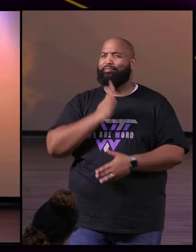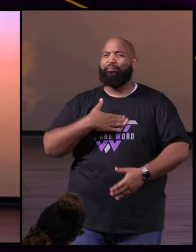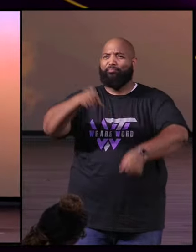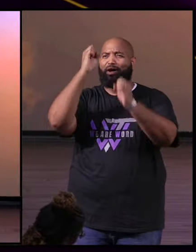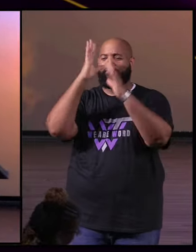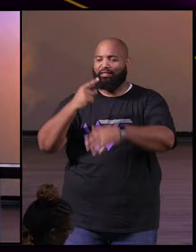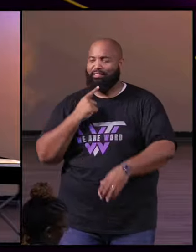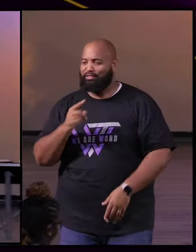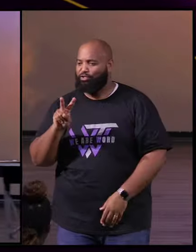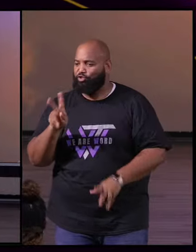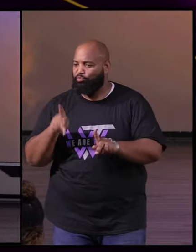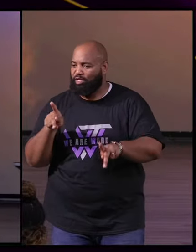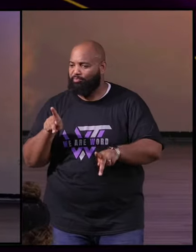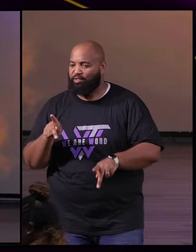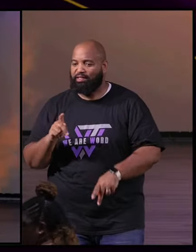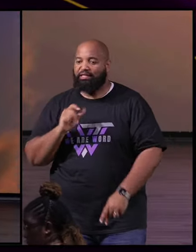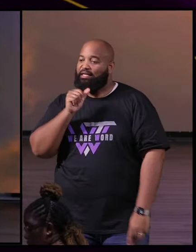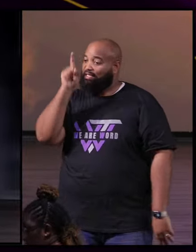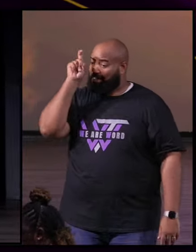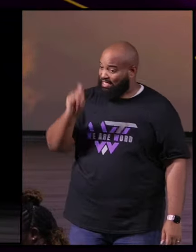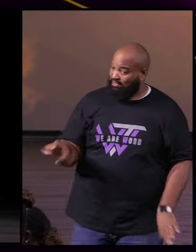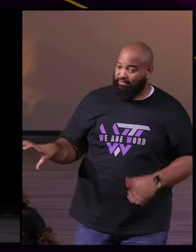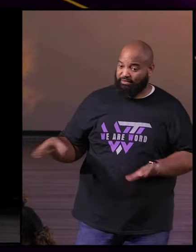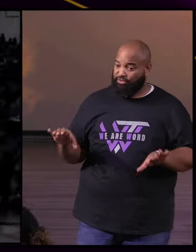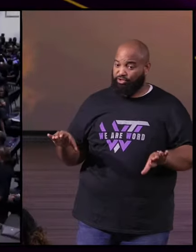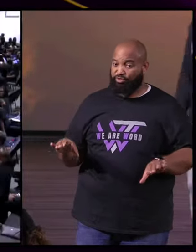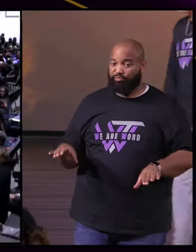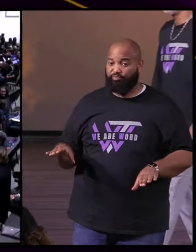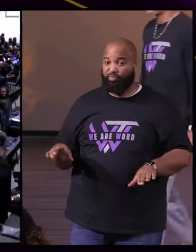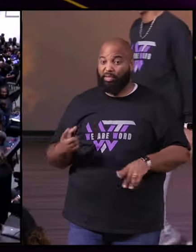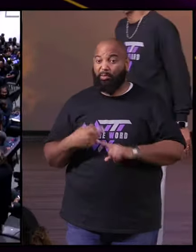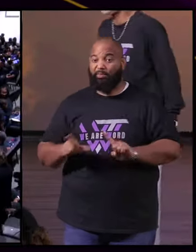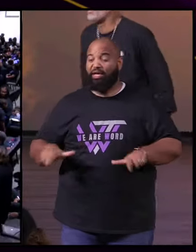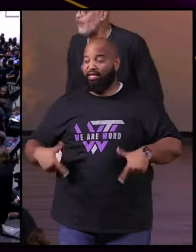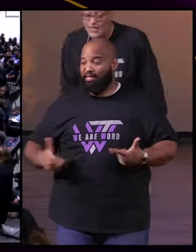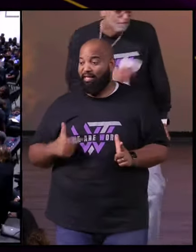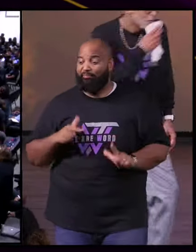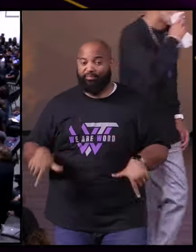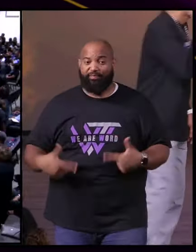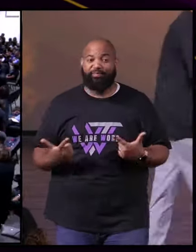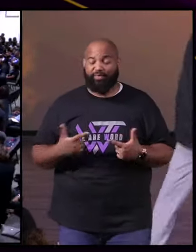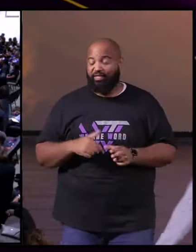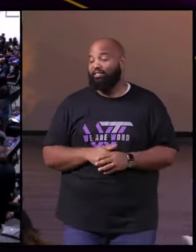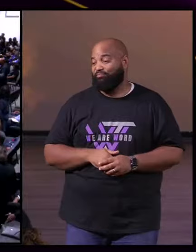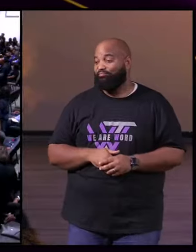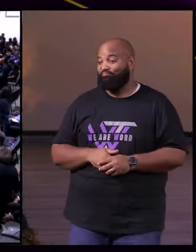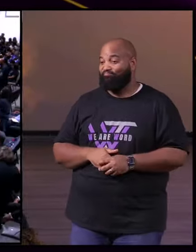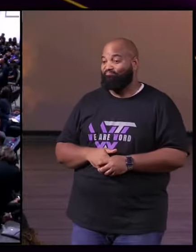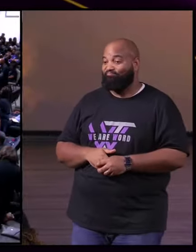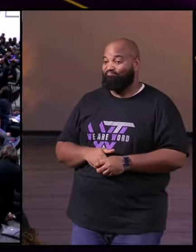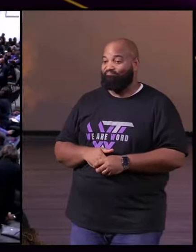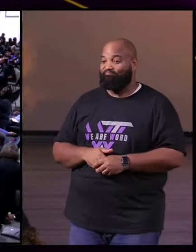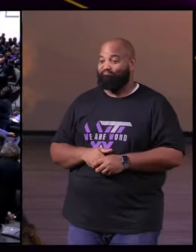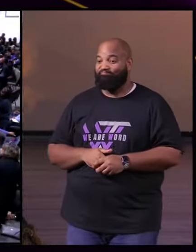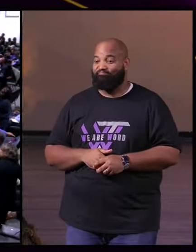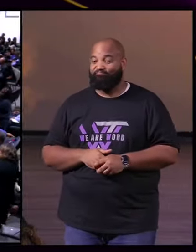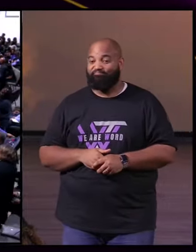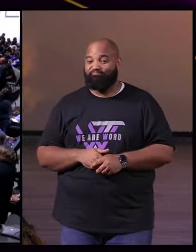Tell two people he didn't have to do it, but he let me live. In